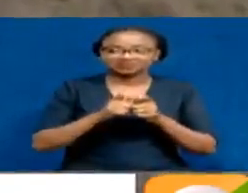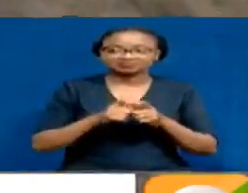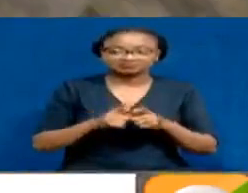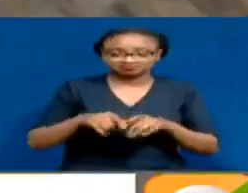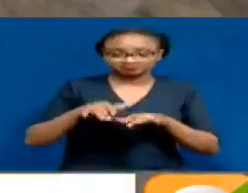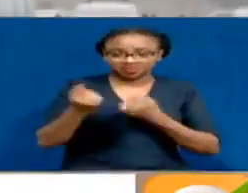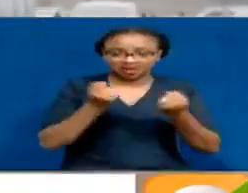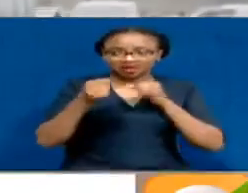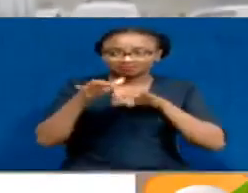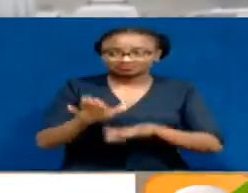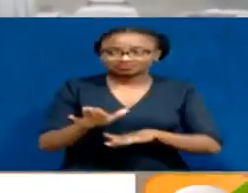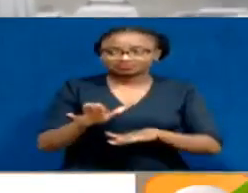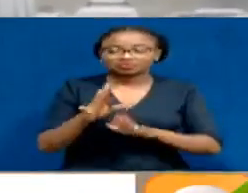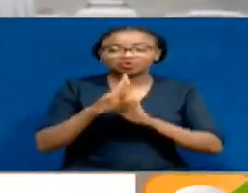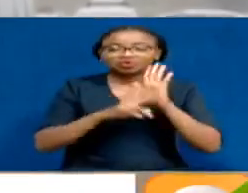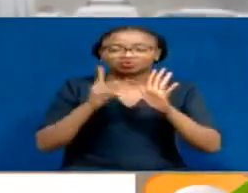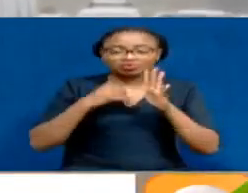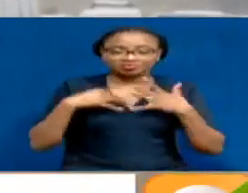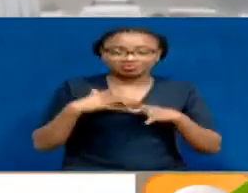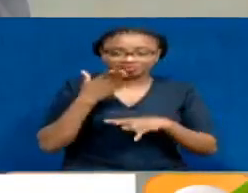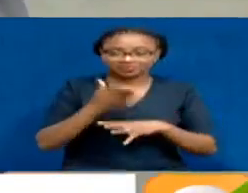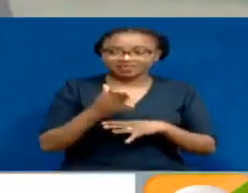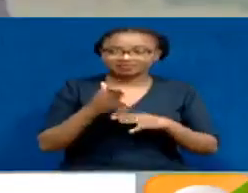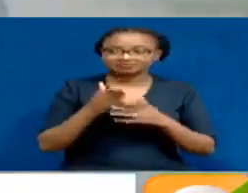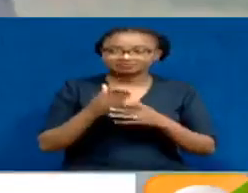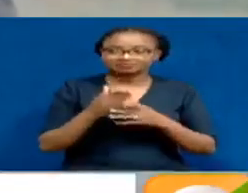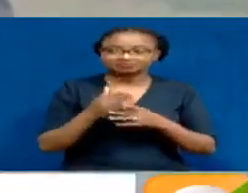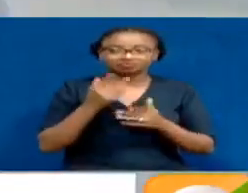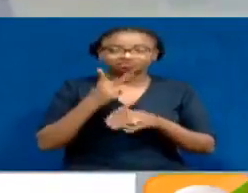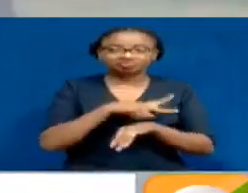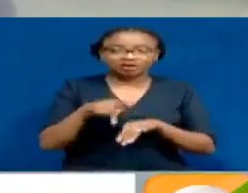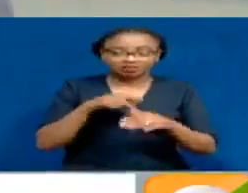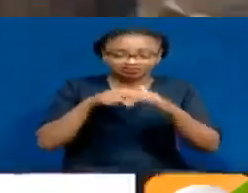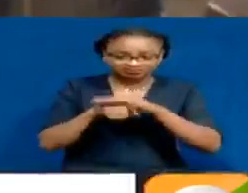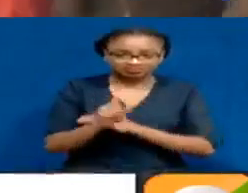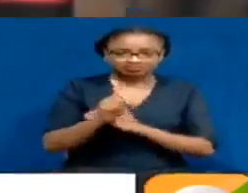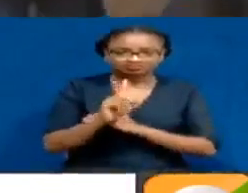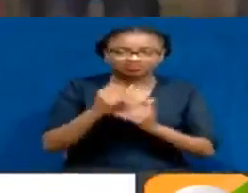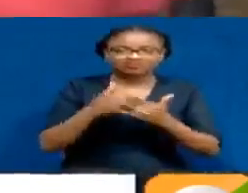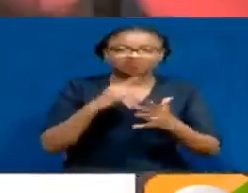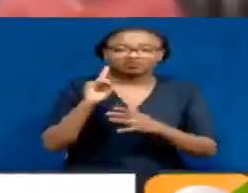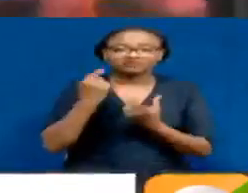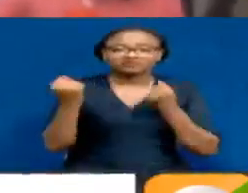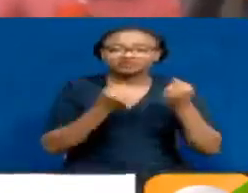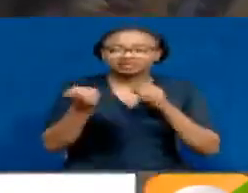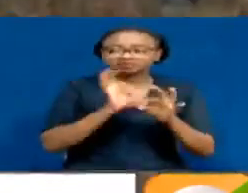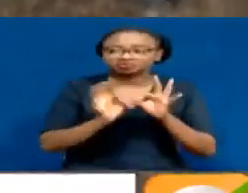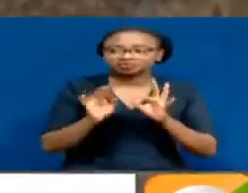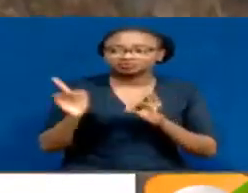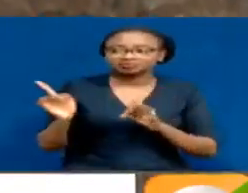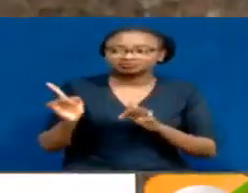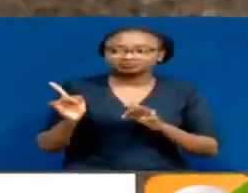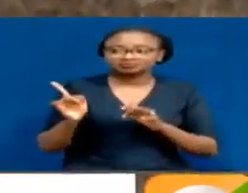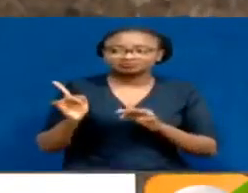watch the rally. The rules are that spectators go into the stages 2 hours before the first rally car passes. For the early birds,